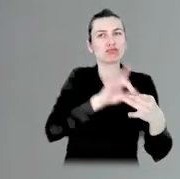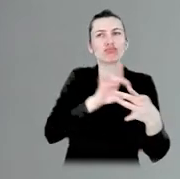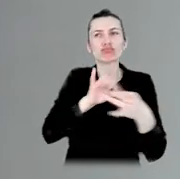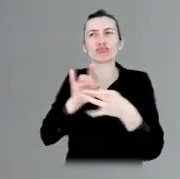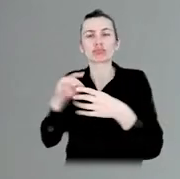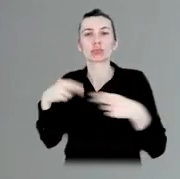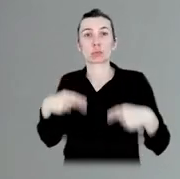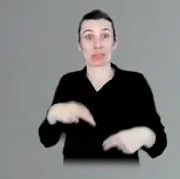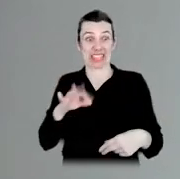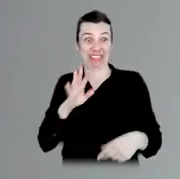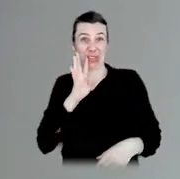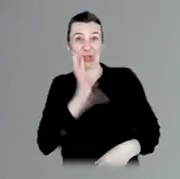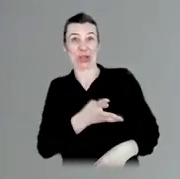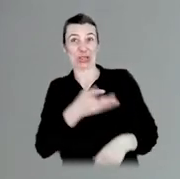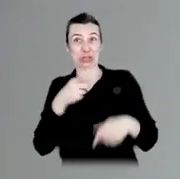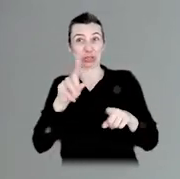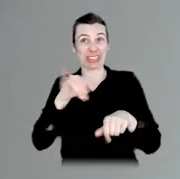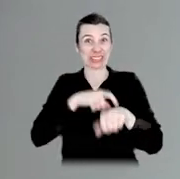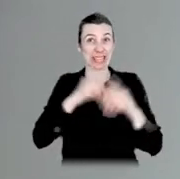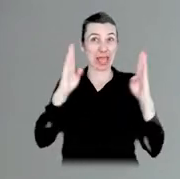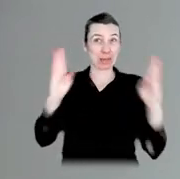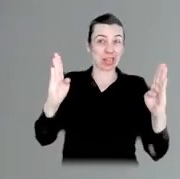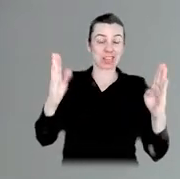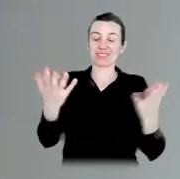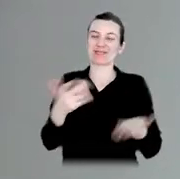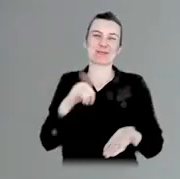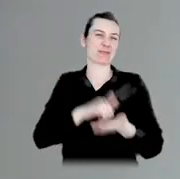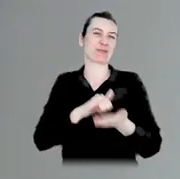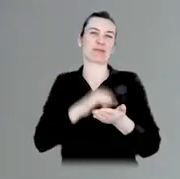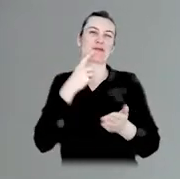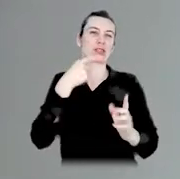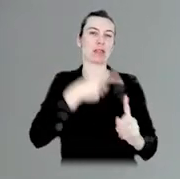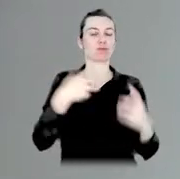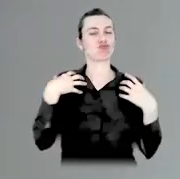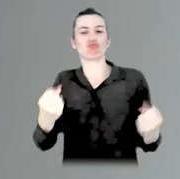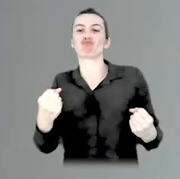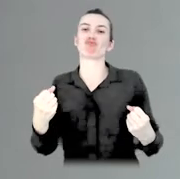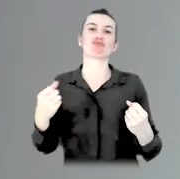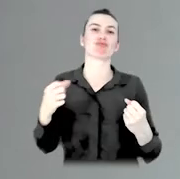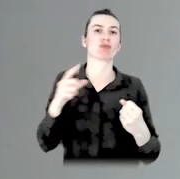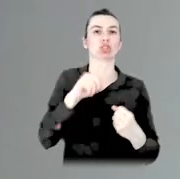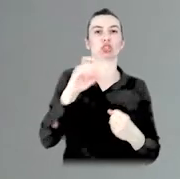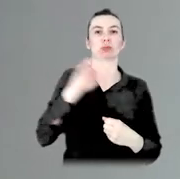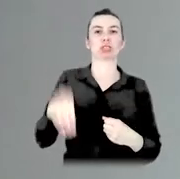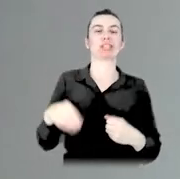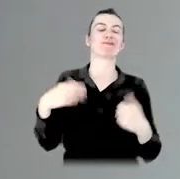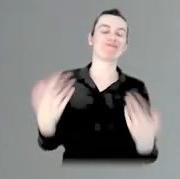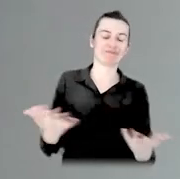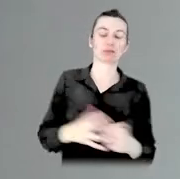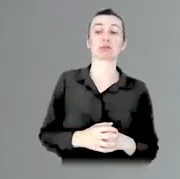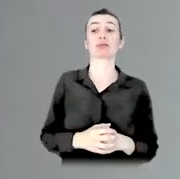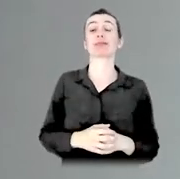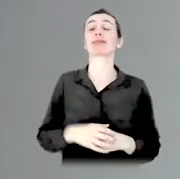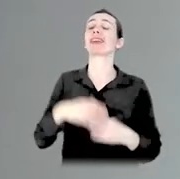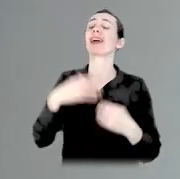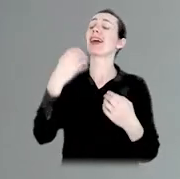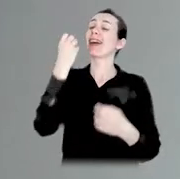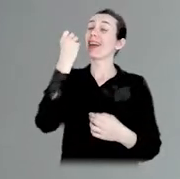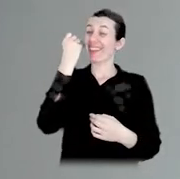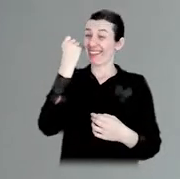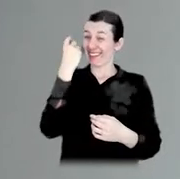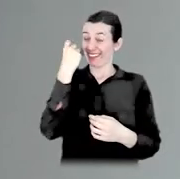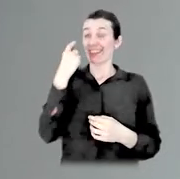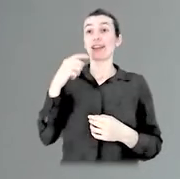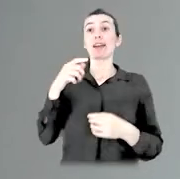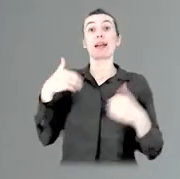they're bonding with humans, they can never overcome it completely. That being said, animals are born with whatever their